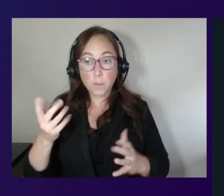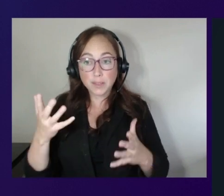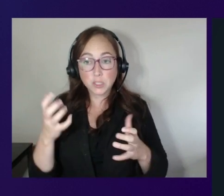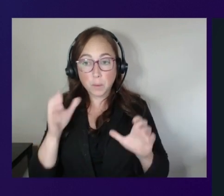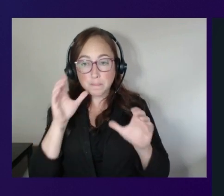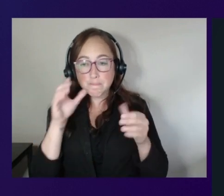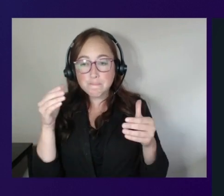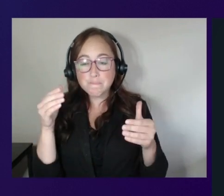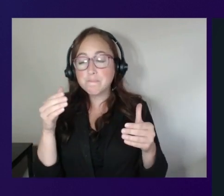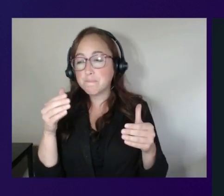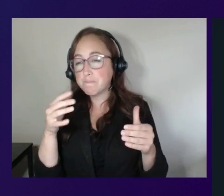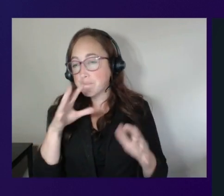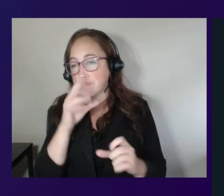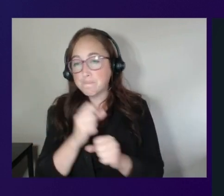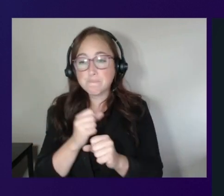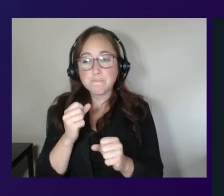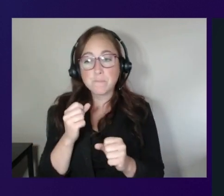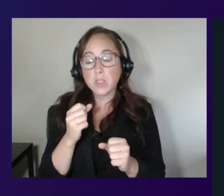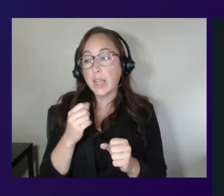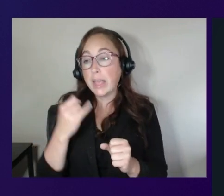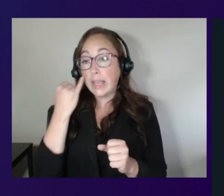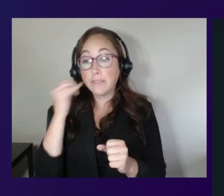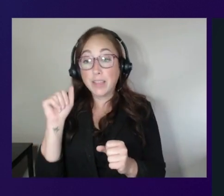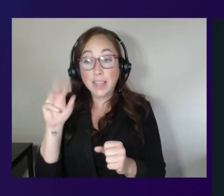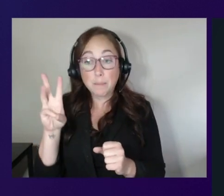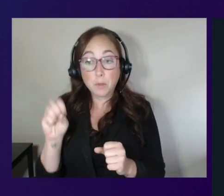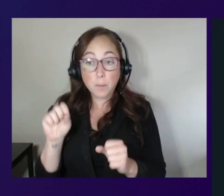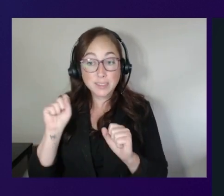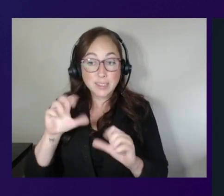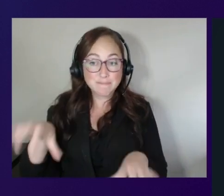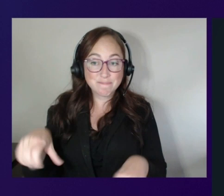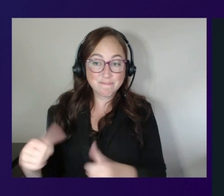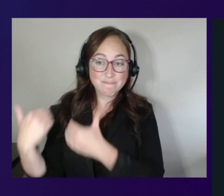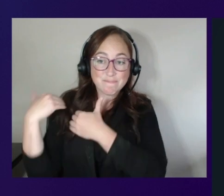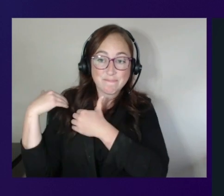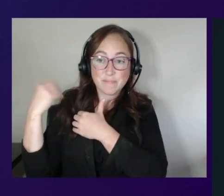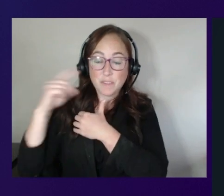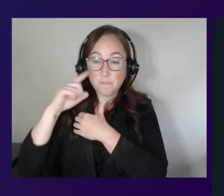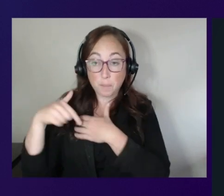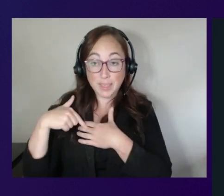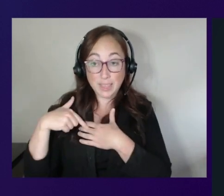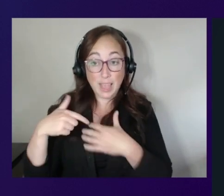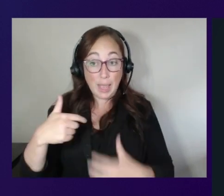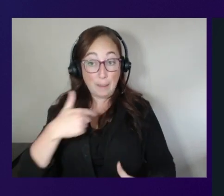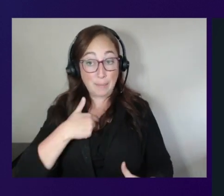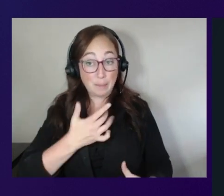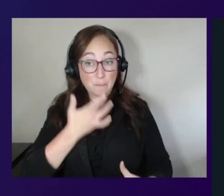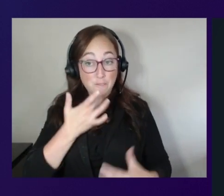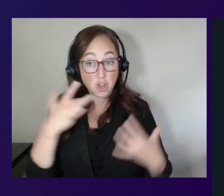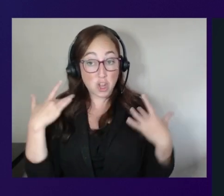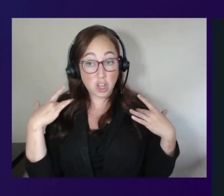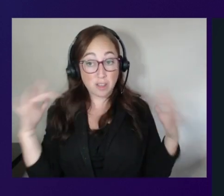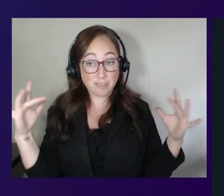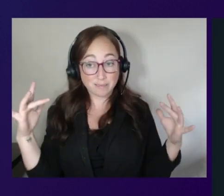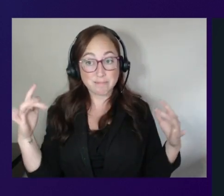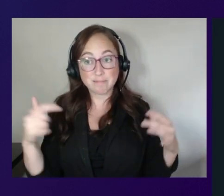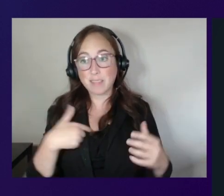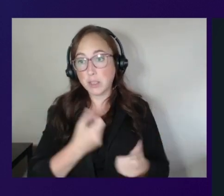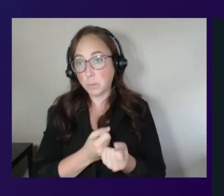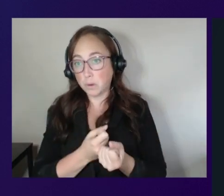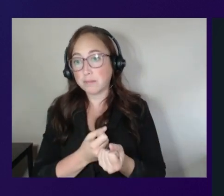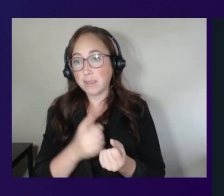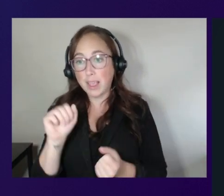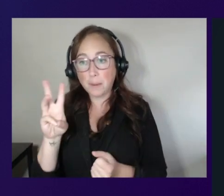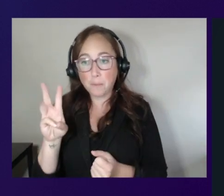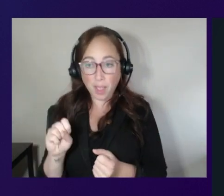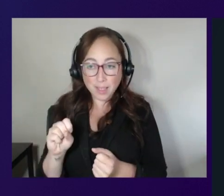that, hey, if AWS can take on more of that load and that undifferentiated heavy lifting, I'm all for it. And so AWS is here to help with our